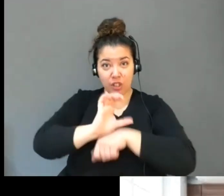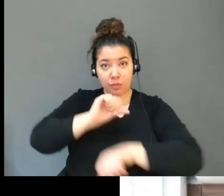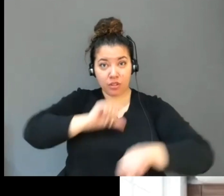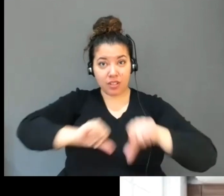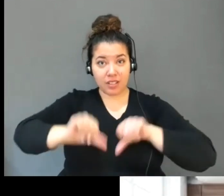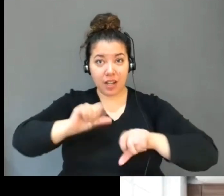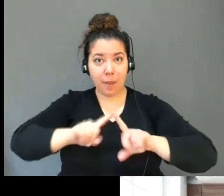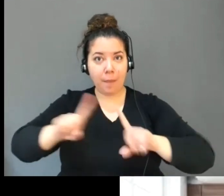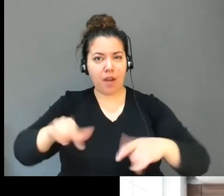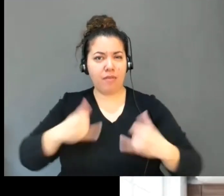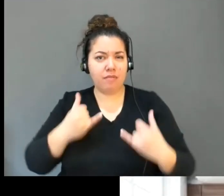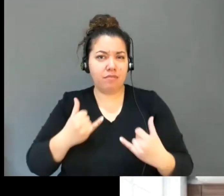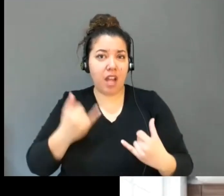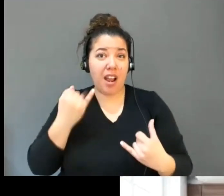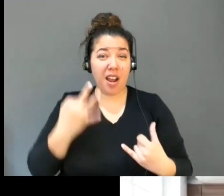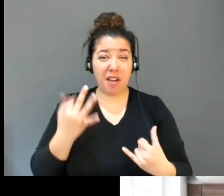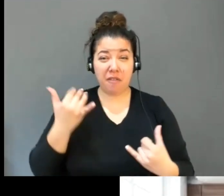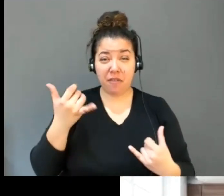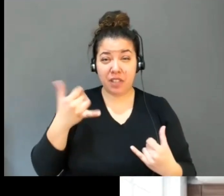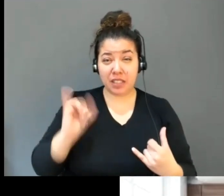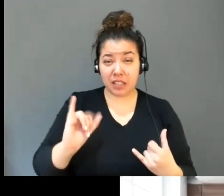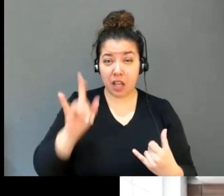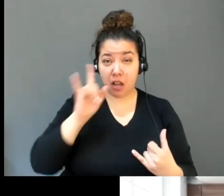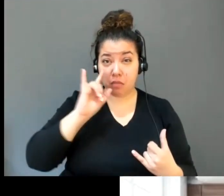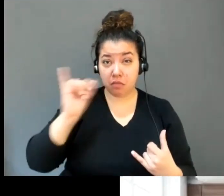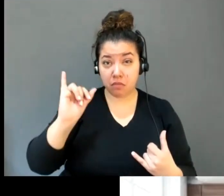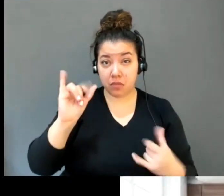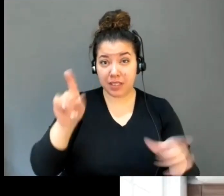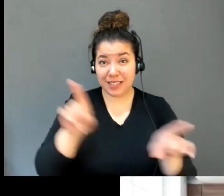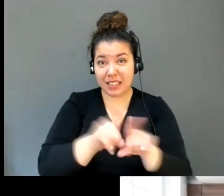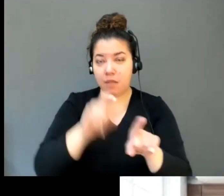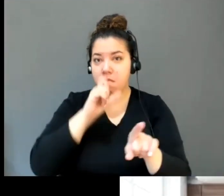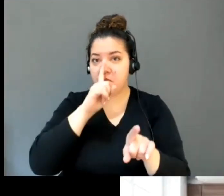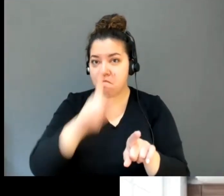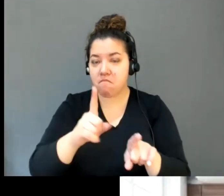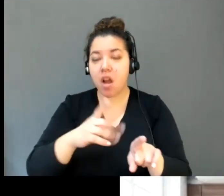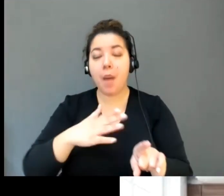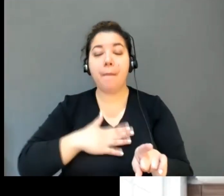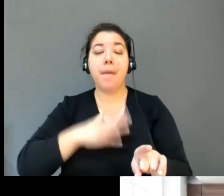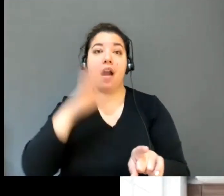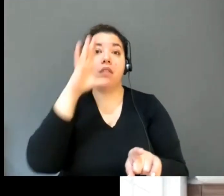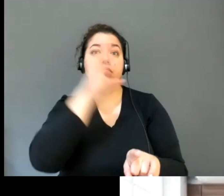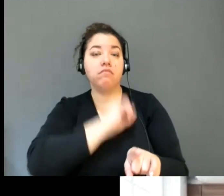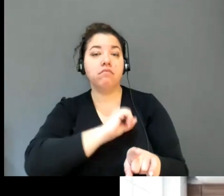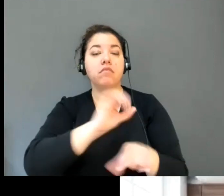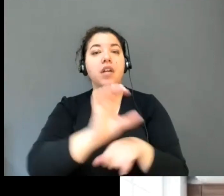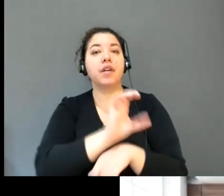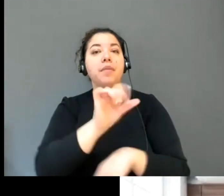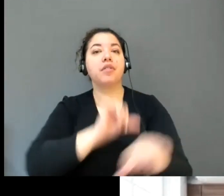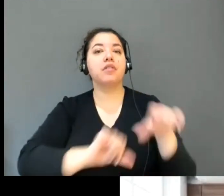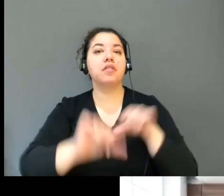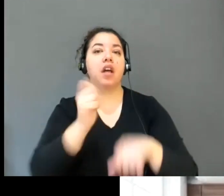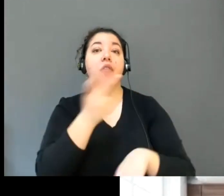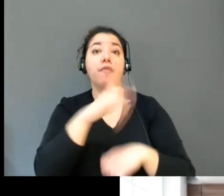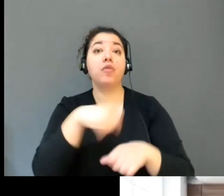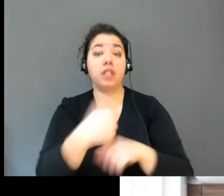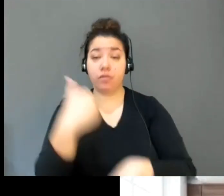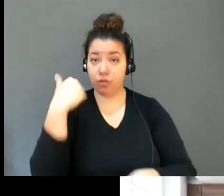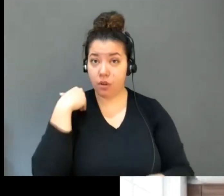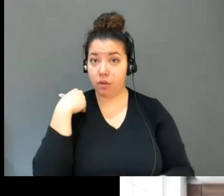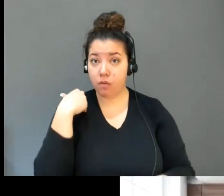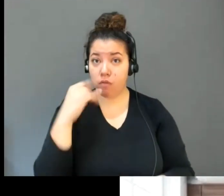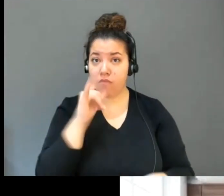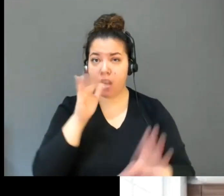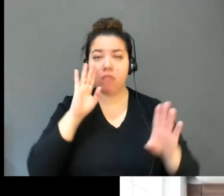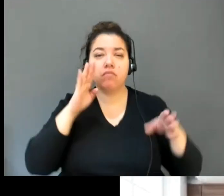I don't know if it's still the case, so I'll take a shot at it. Computer science, a few years ago at least, used to be primarily focused